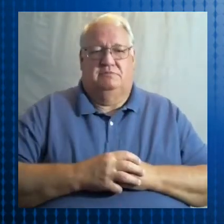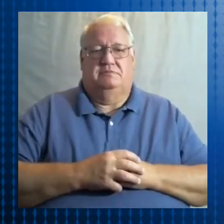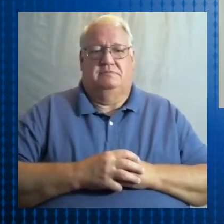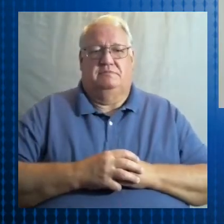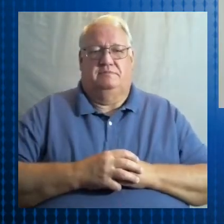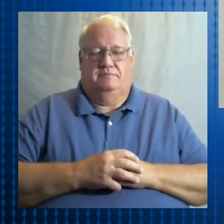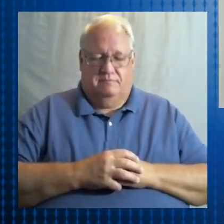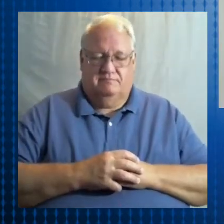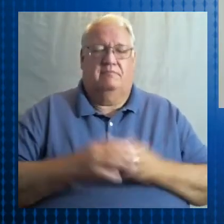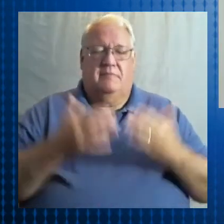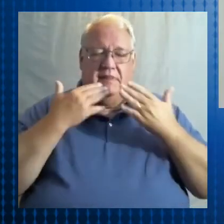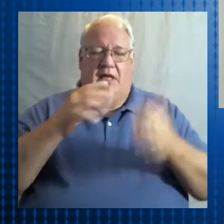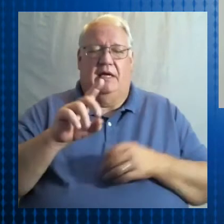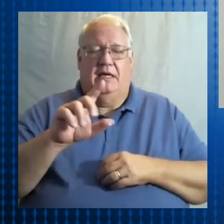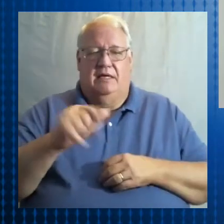Thanks, Daphne.